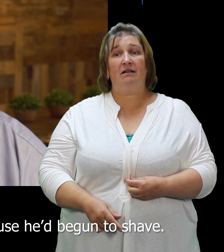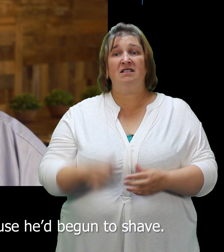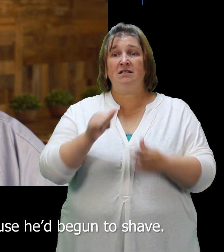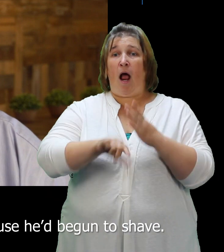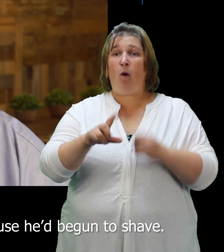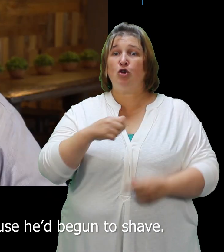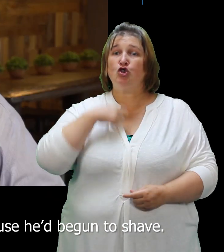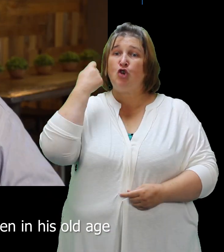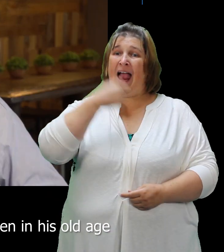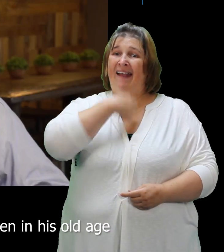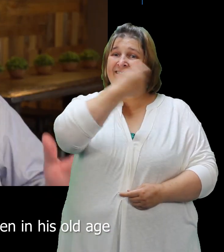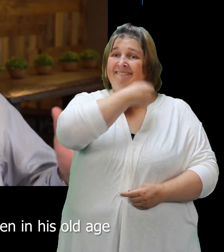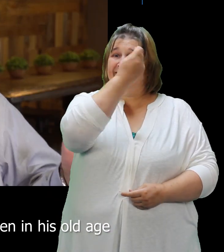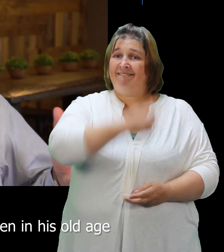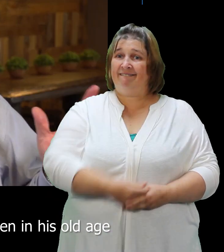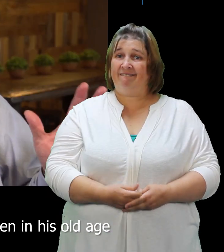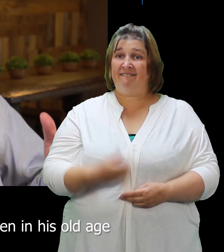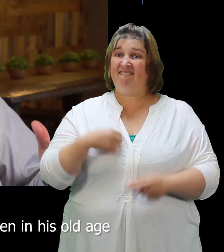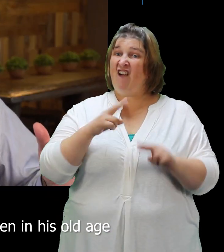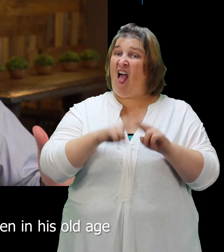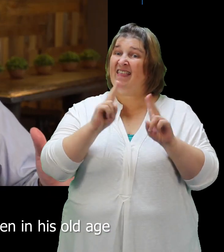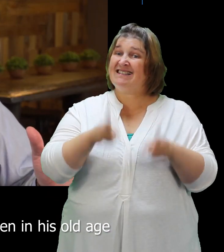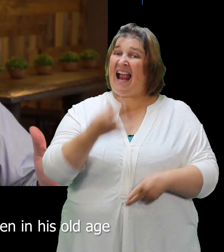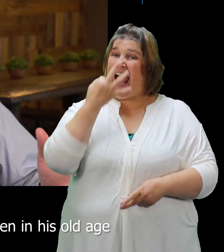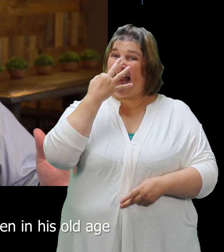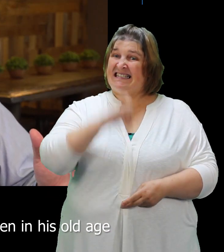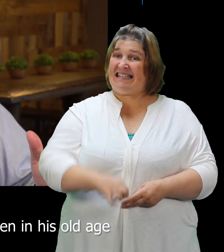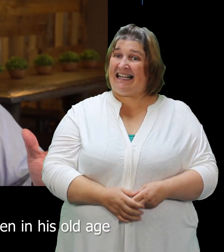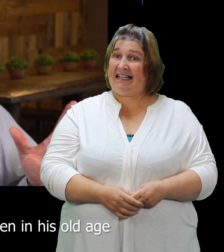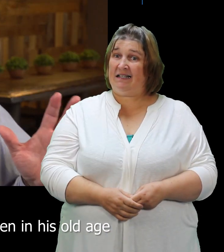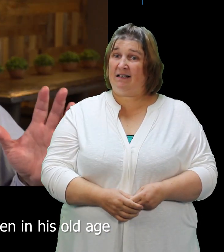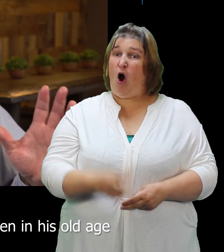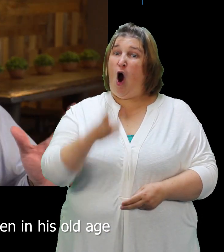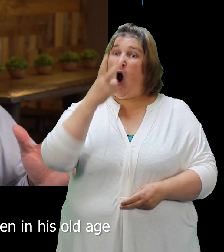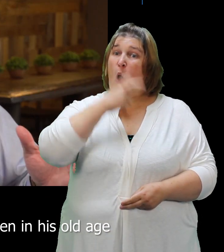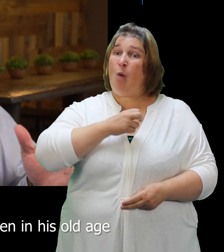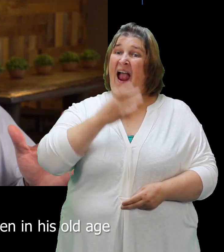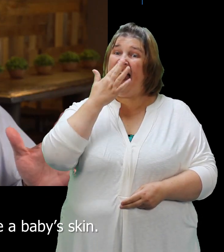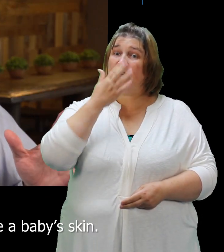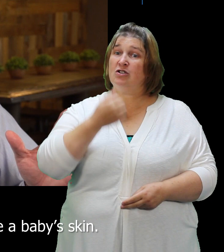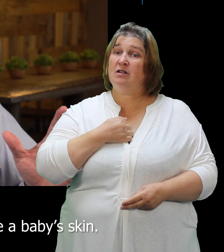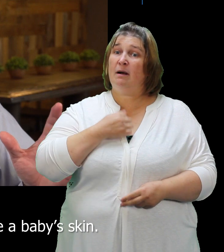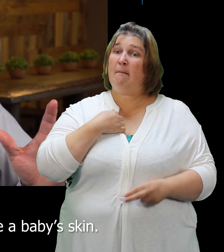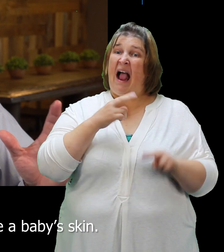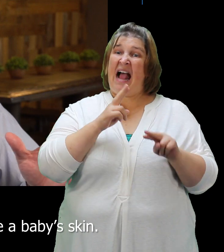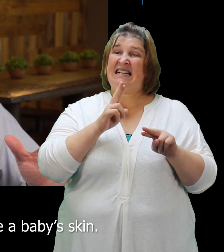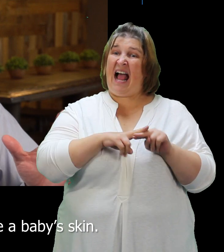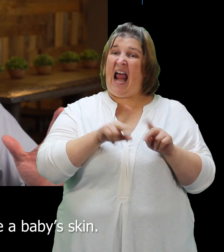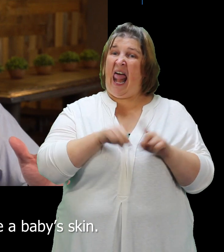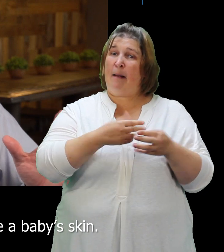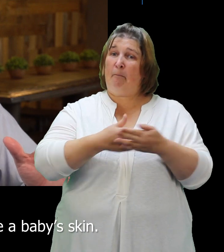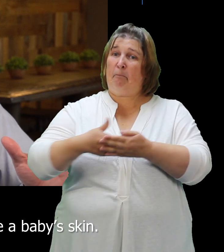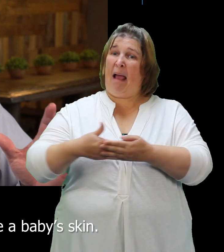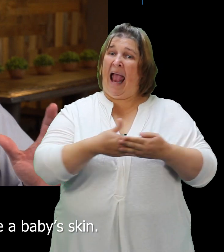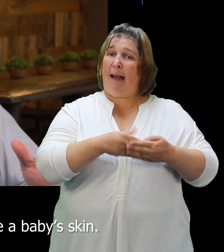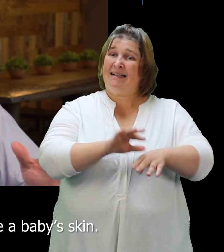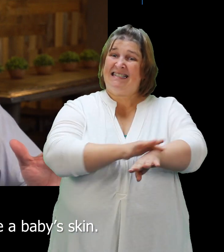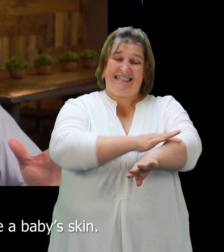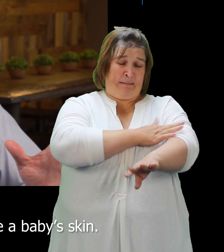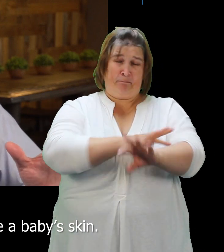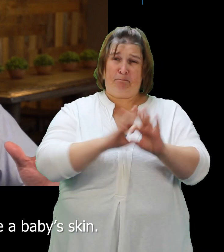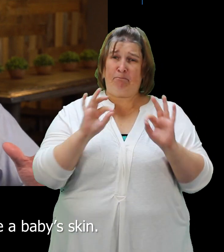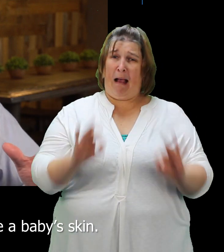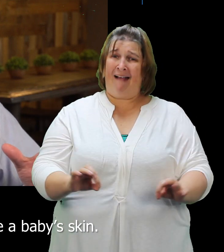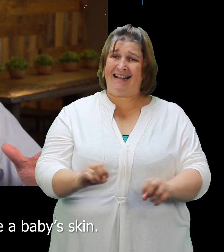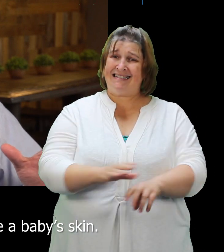shave. My dad died at almost 80, and even in his old age, my dad had skin that was much like a baby's